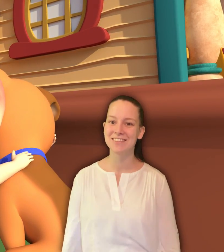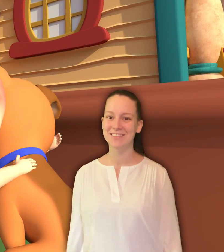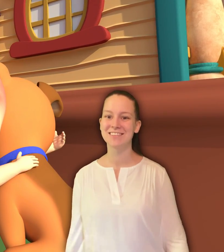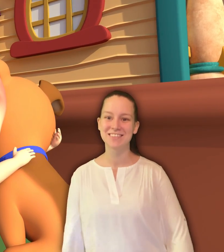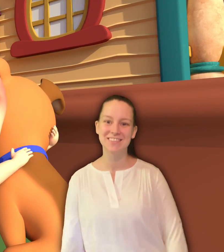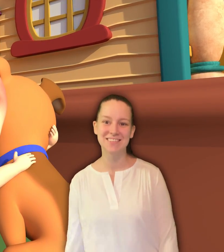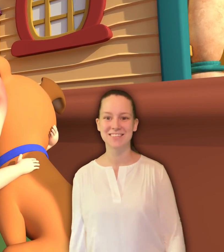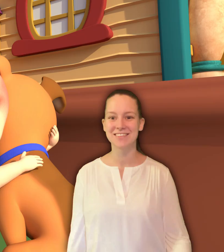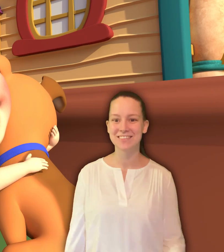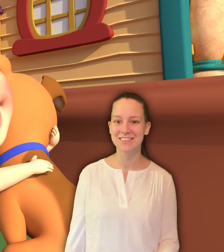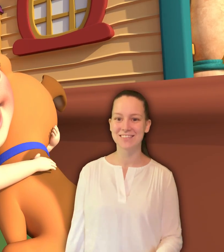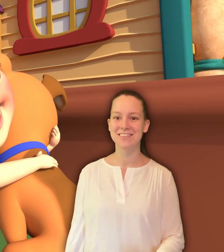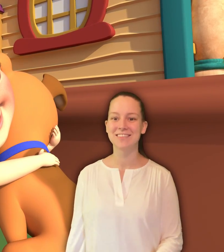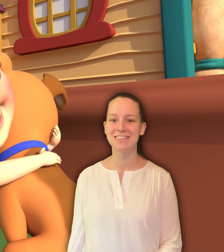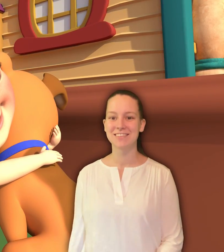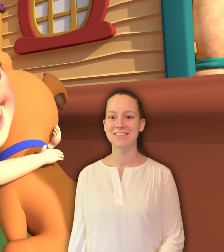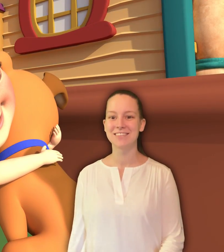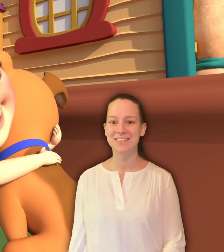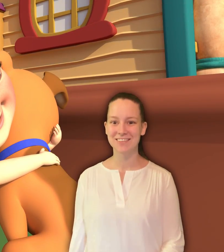puppy